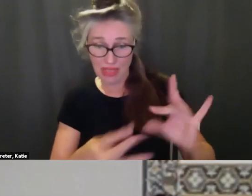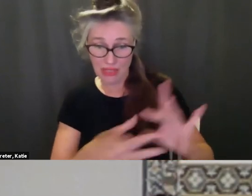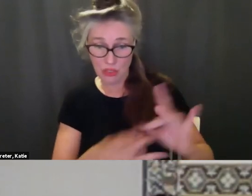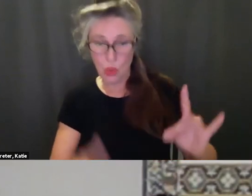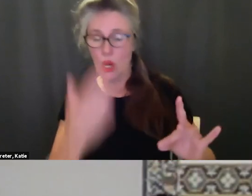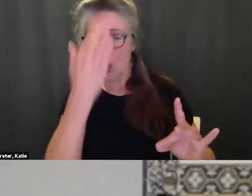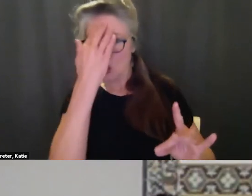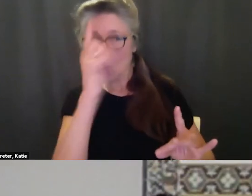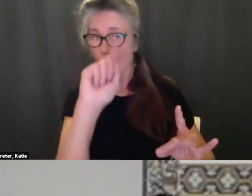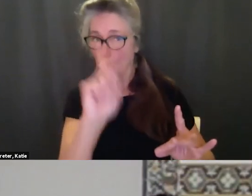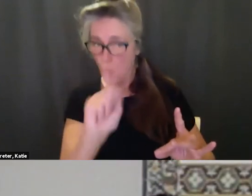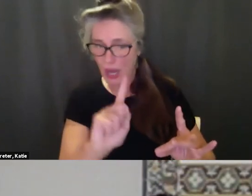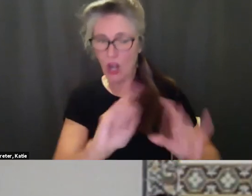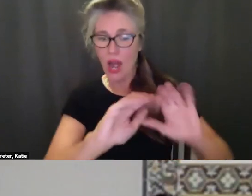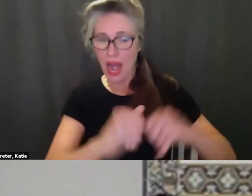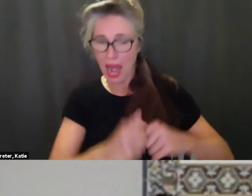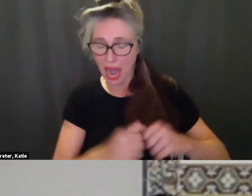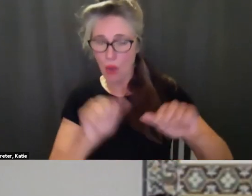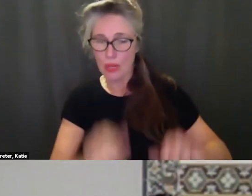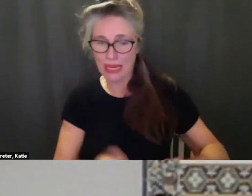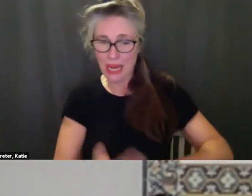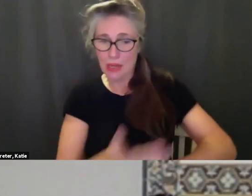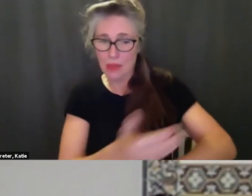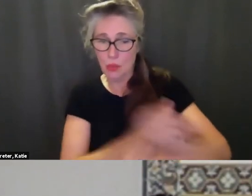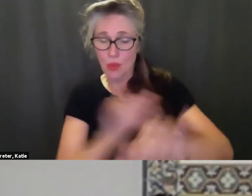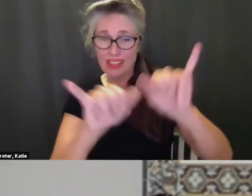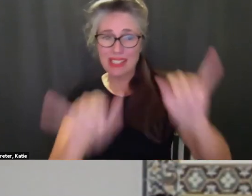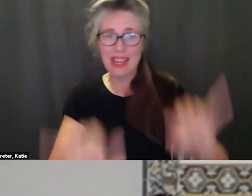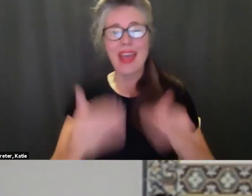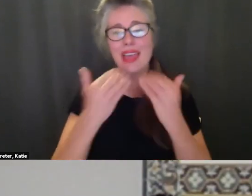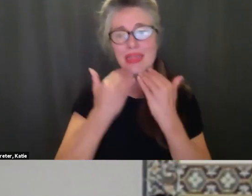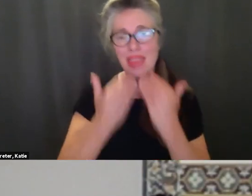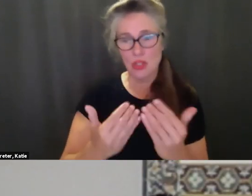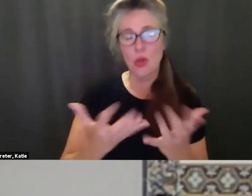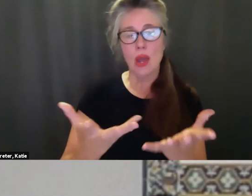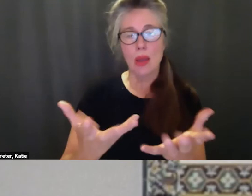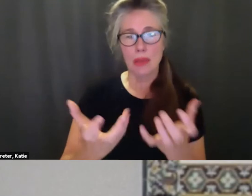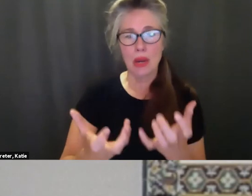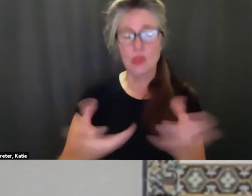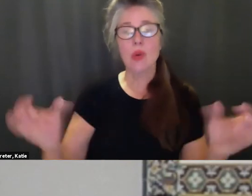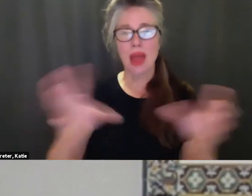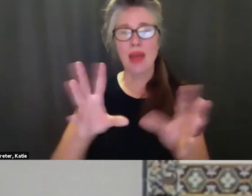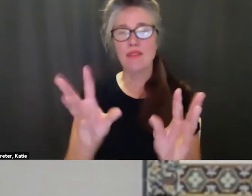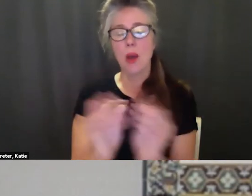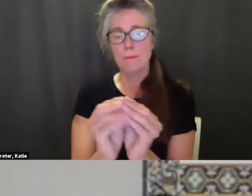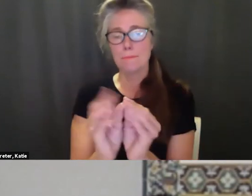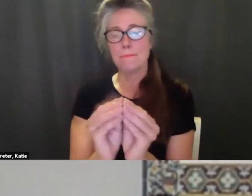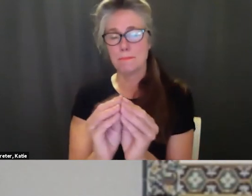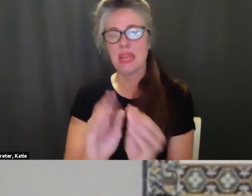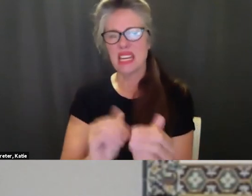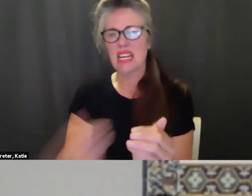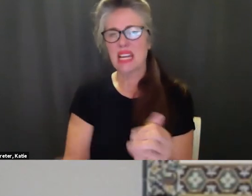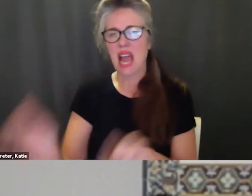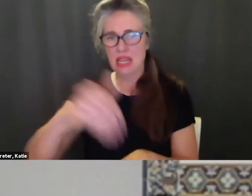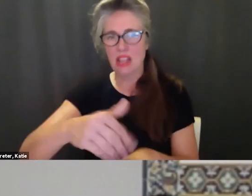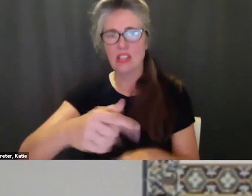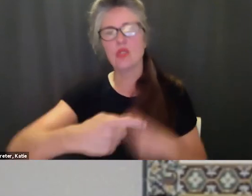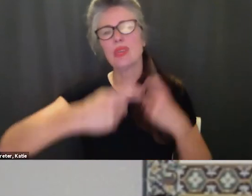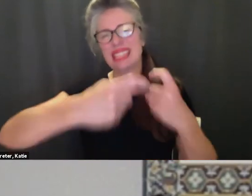need to get the assistance that we need. So thank you for doing that. But I do want to have another meeting so we can spend the necessary time. Thank